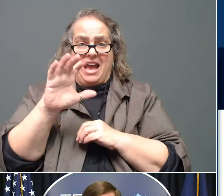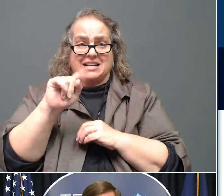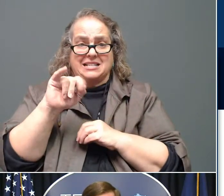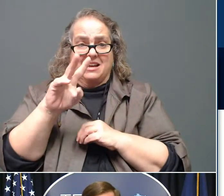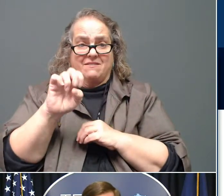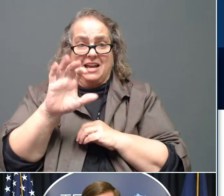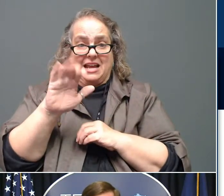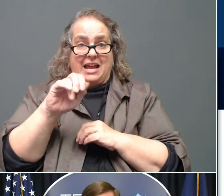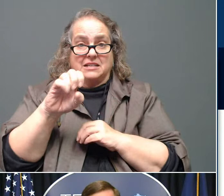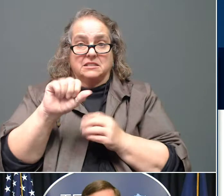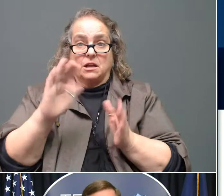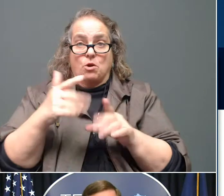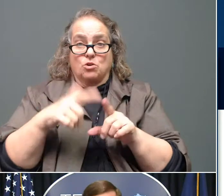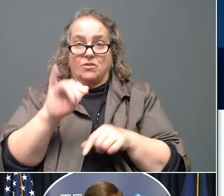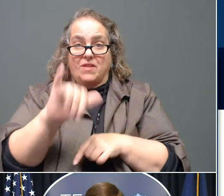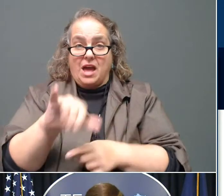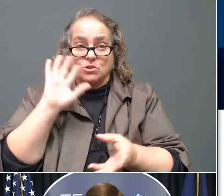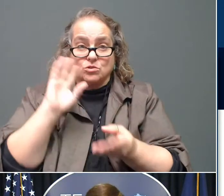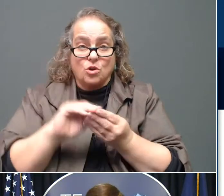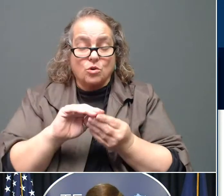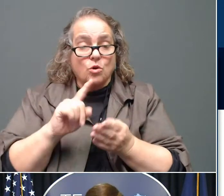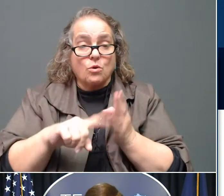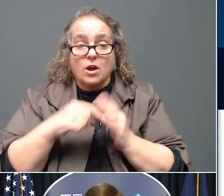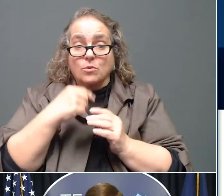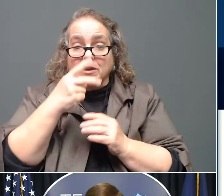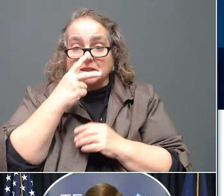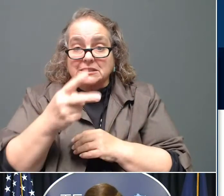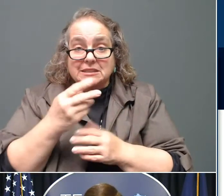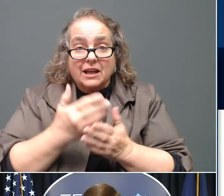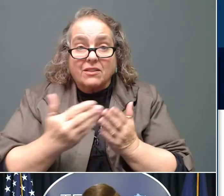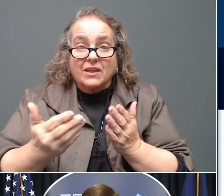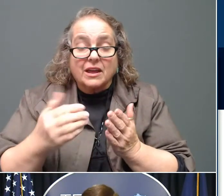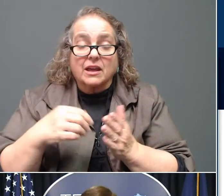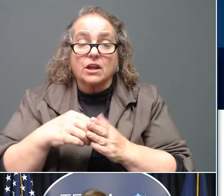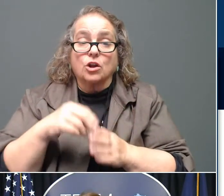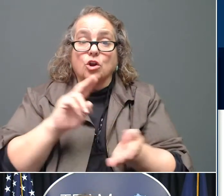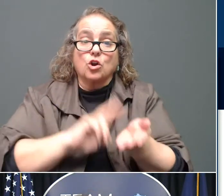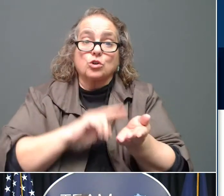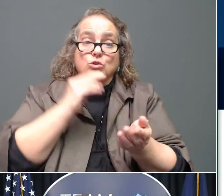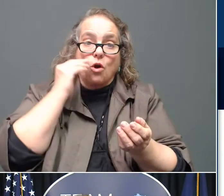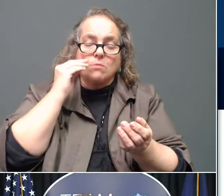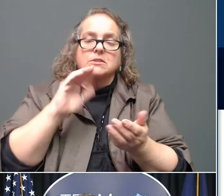are things in long-term care getting better.